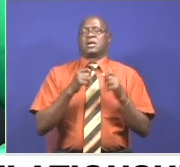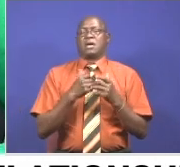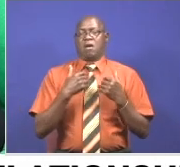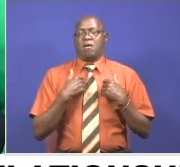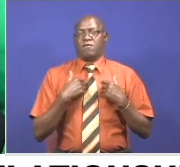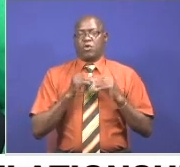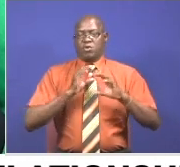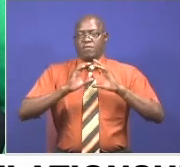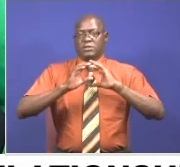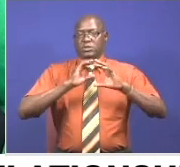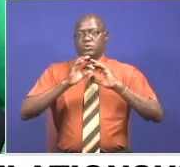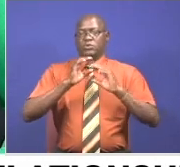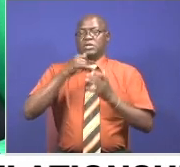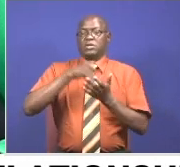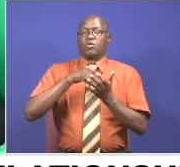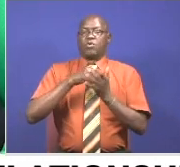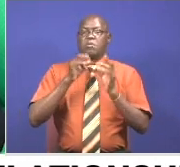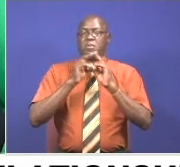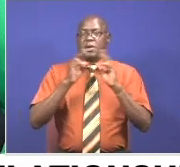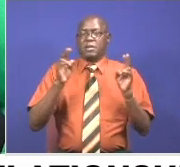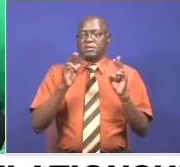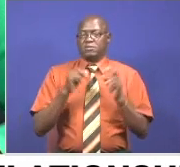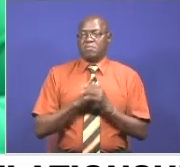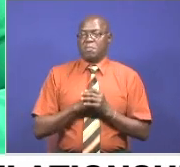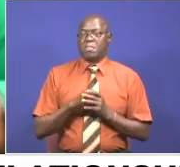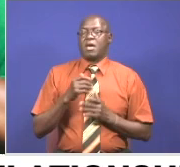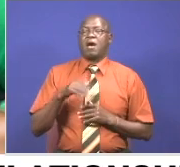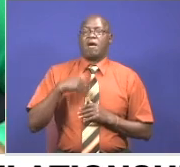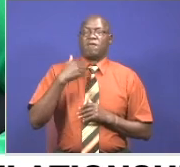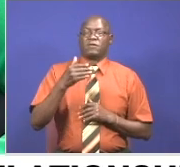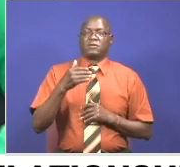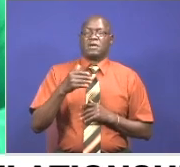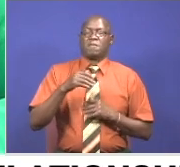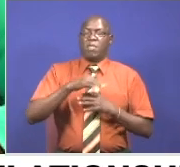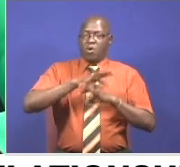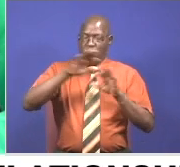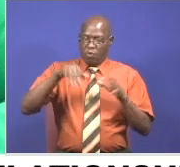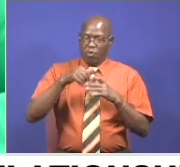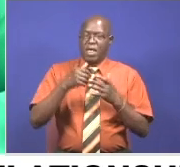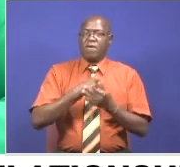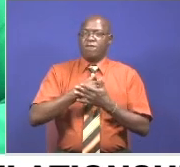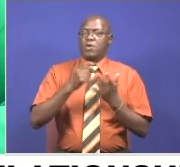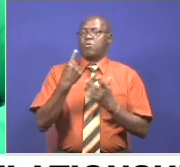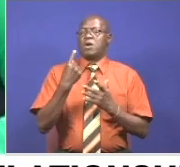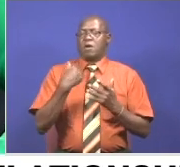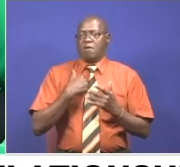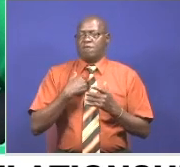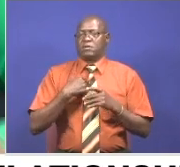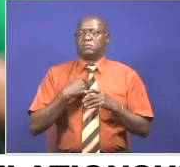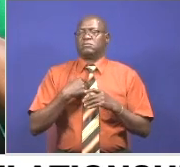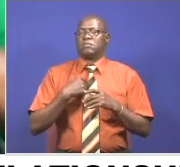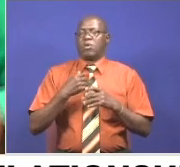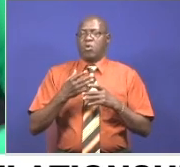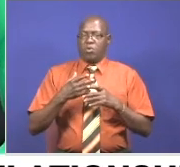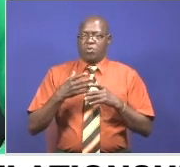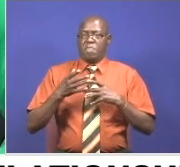conversation and balance. There's need for a balance, because after everybody else has gone, after the glamour, after living that dream